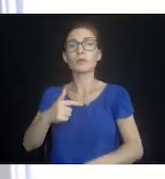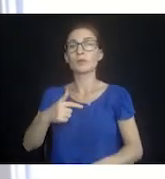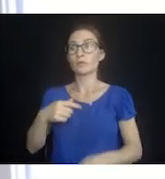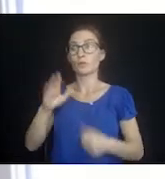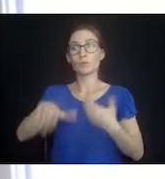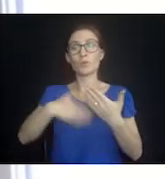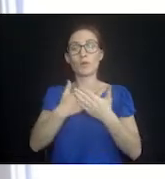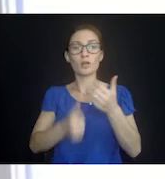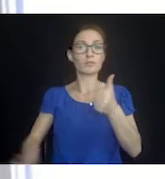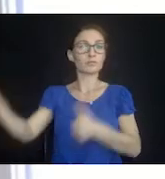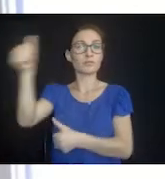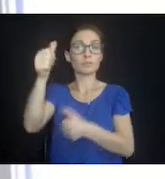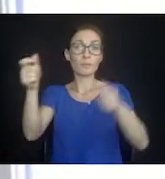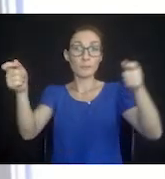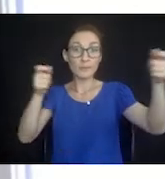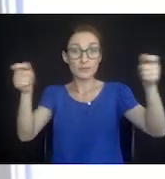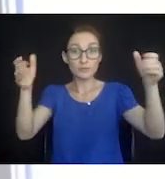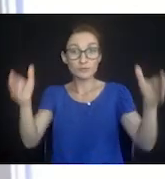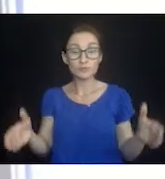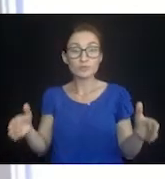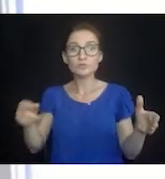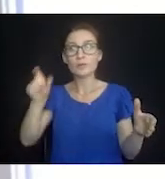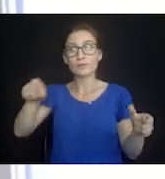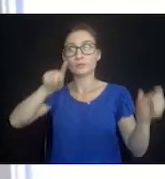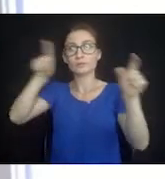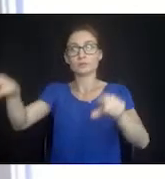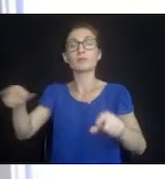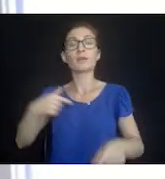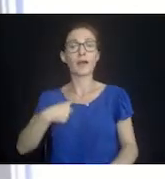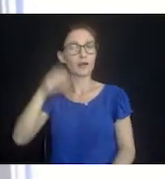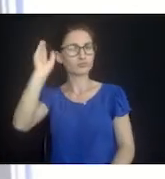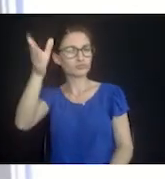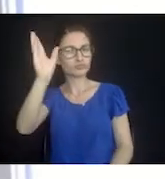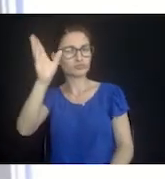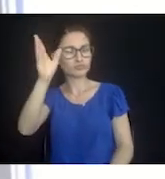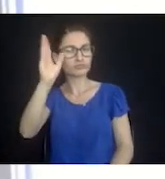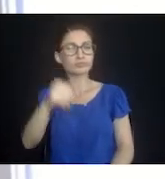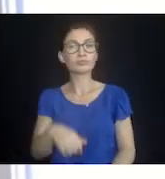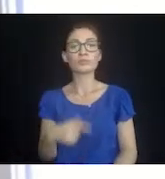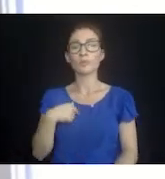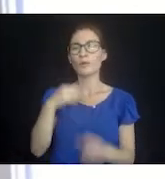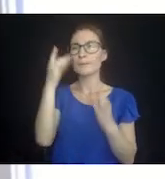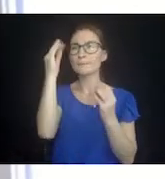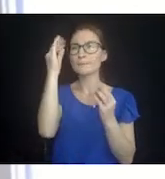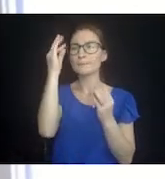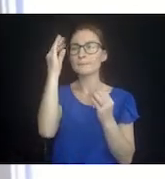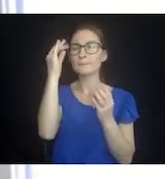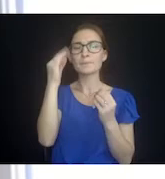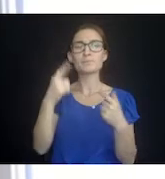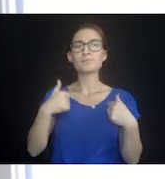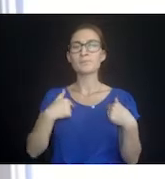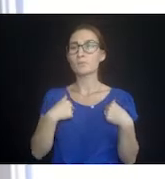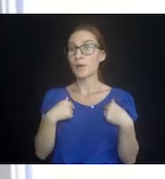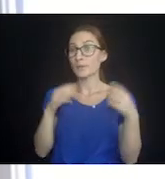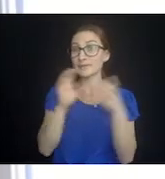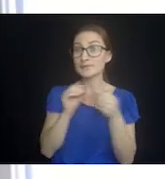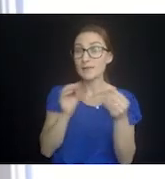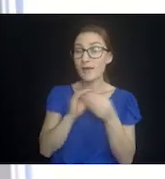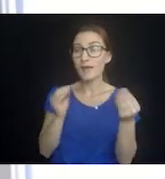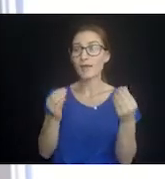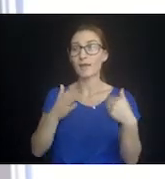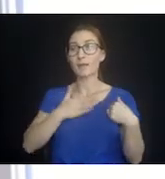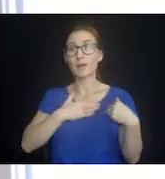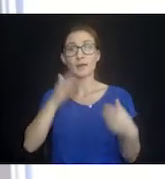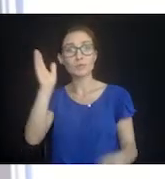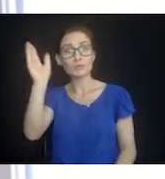work, and I had a kind of a significant presentation to do to all the senior management of the facility. So I